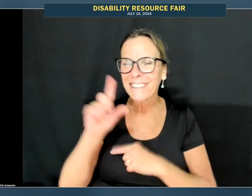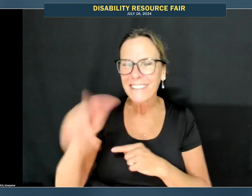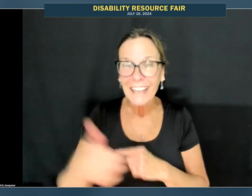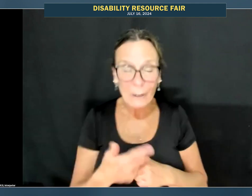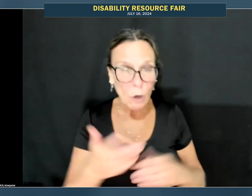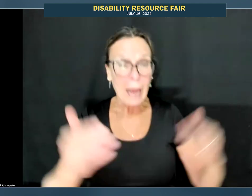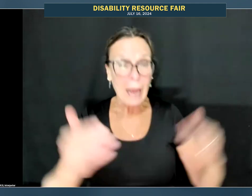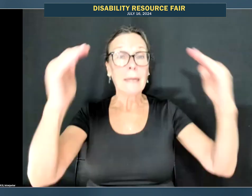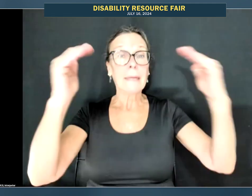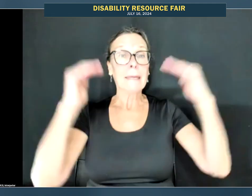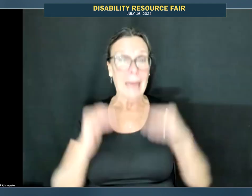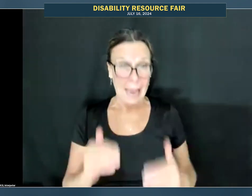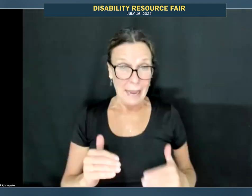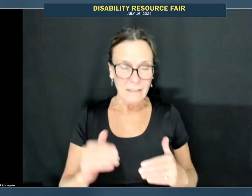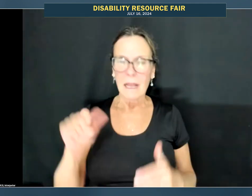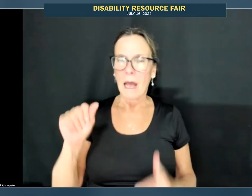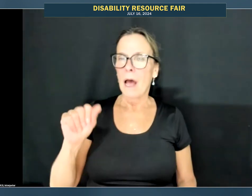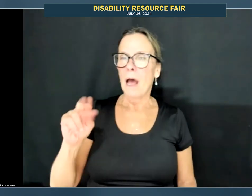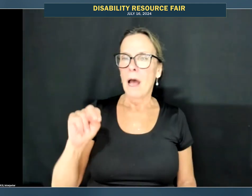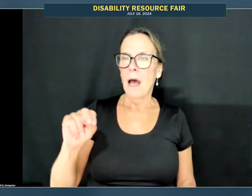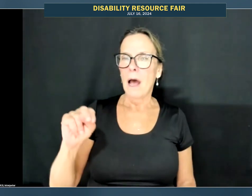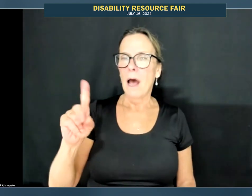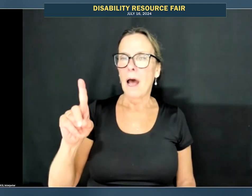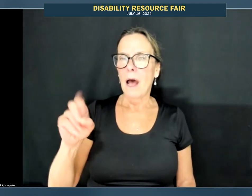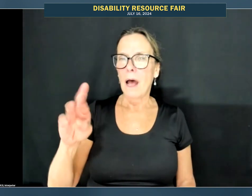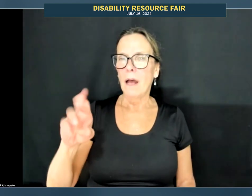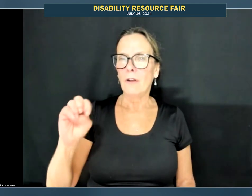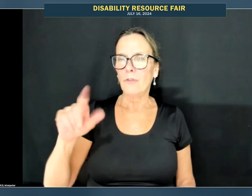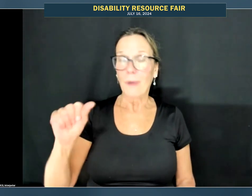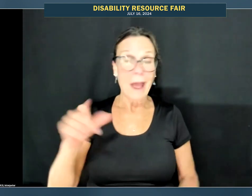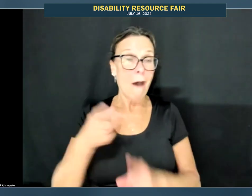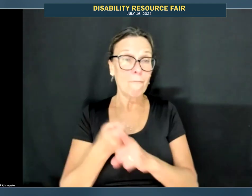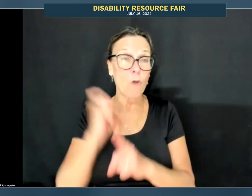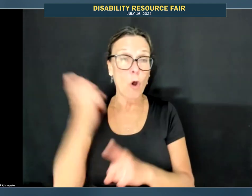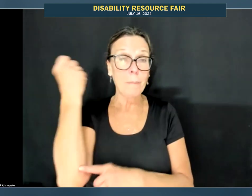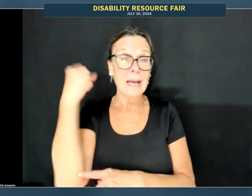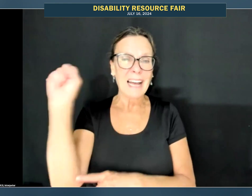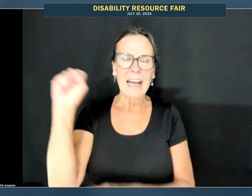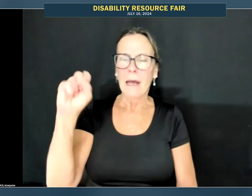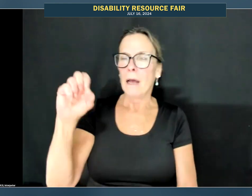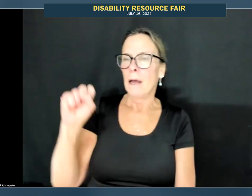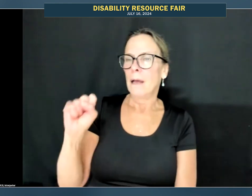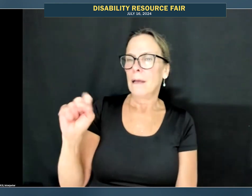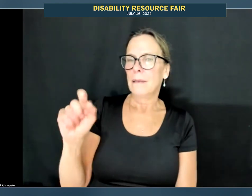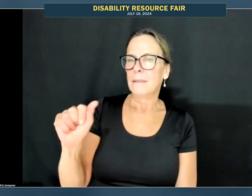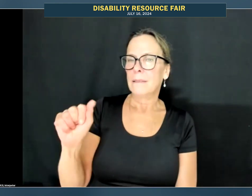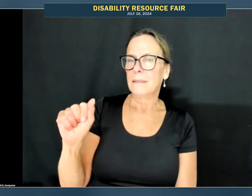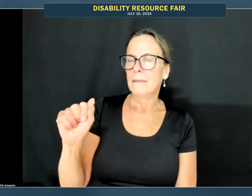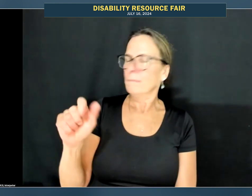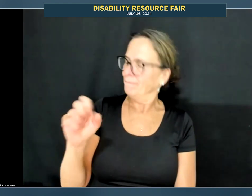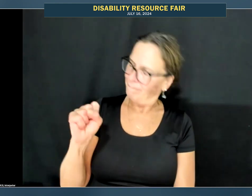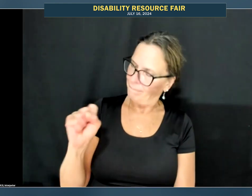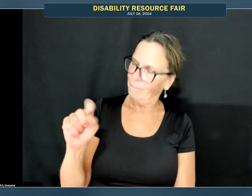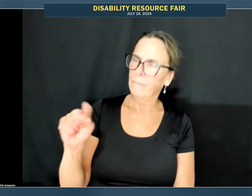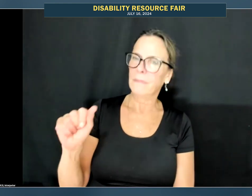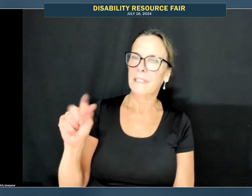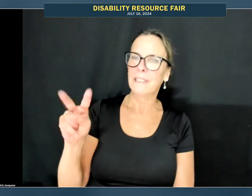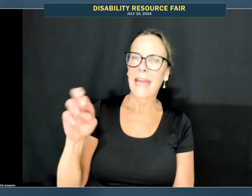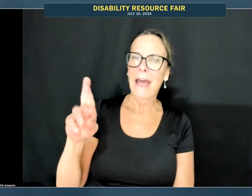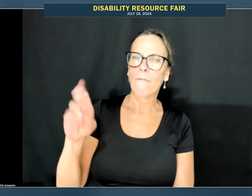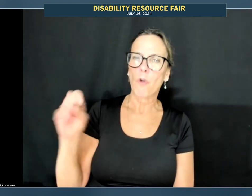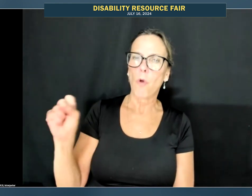next, we have Andrea from Stavros Independent Living Center for Independent Living.